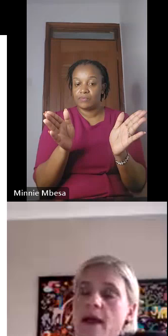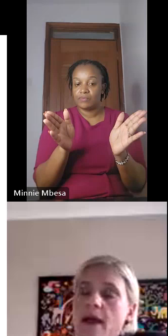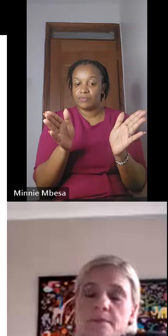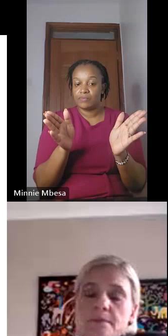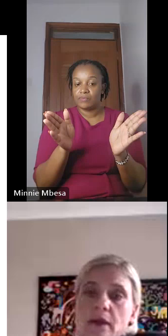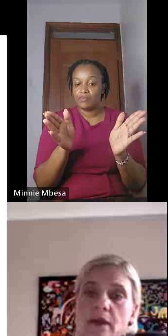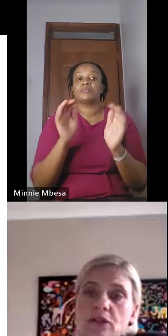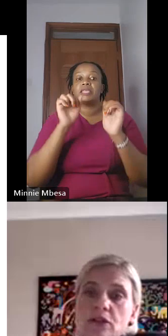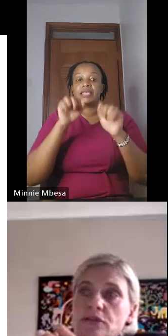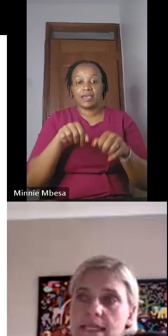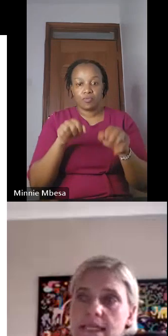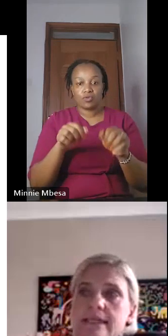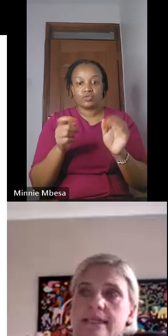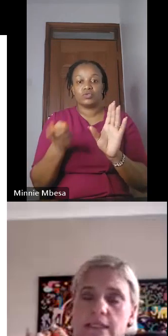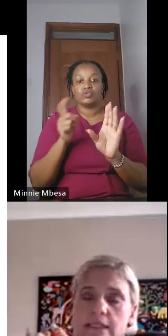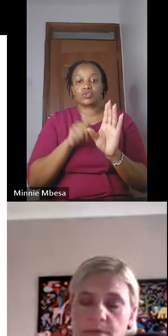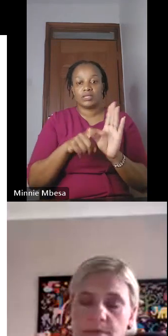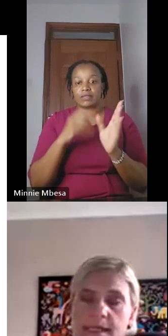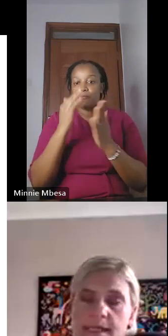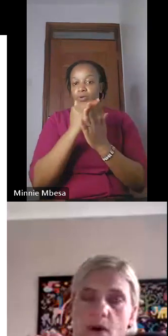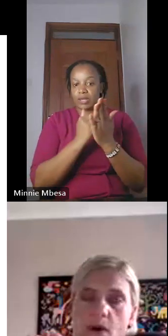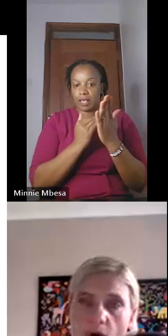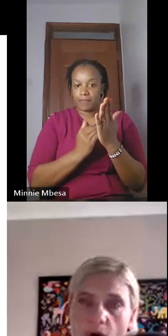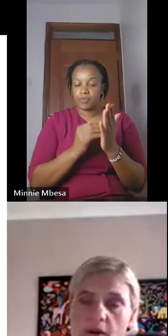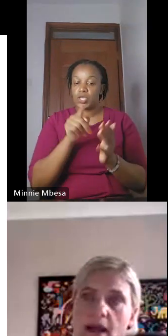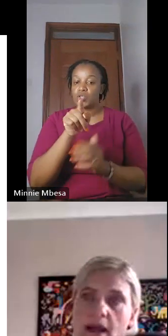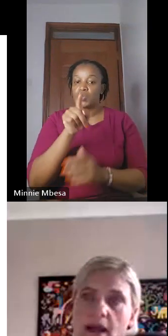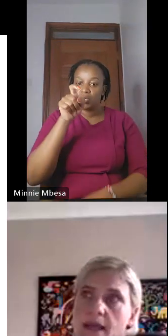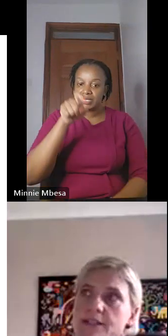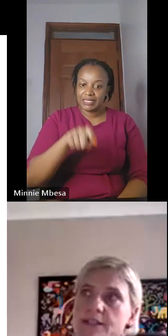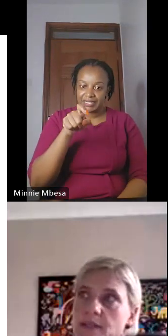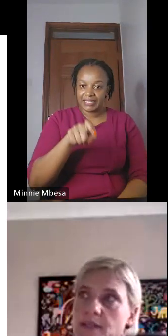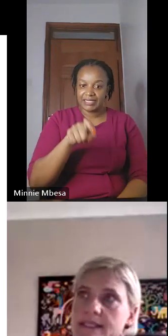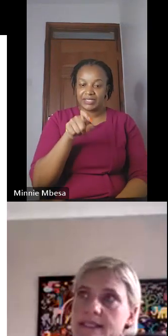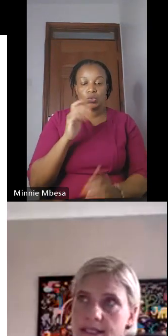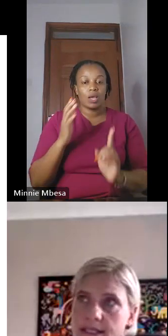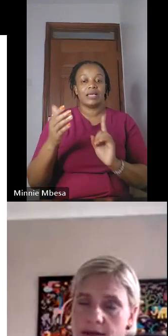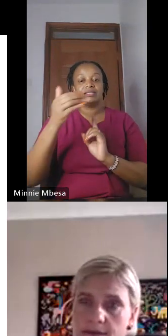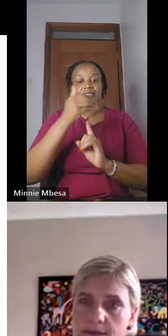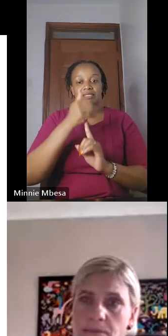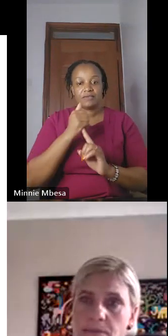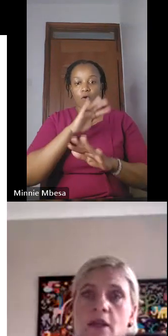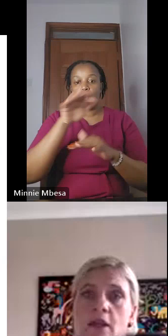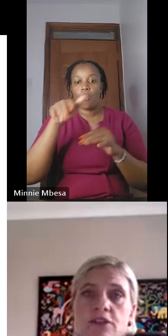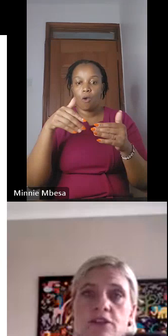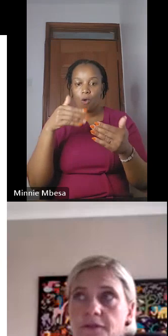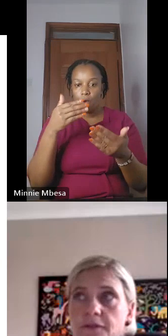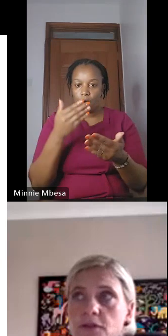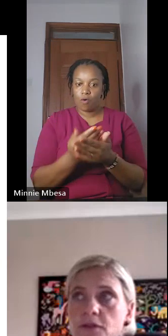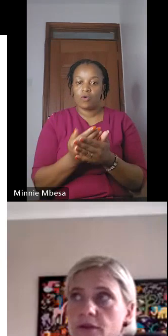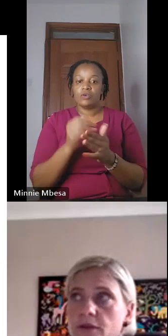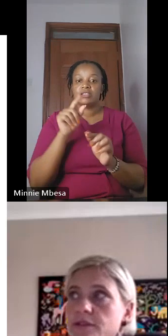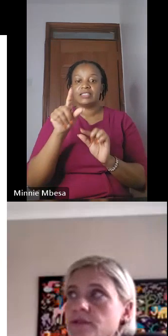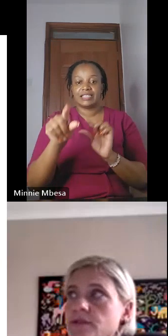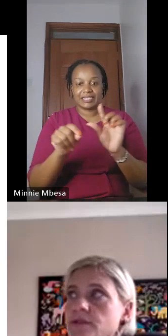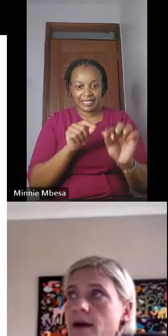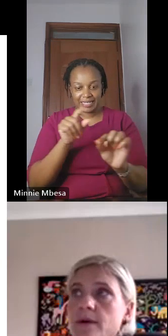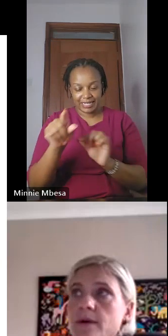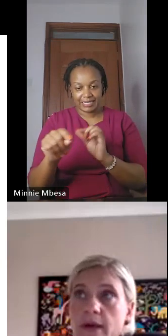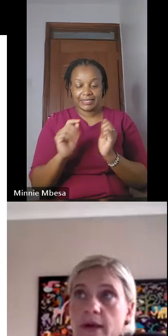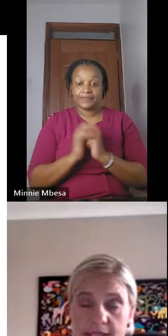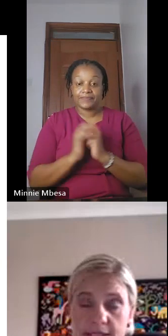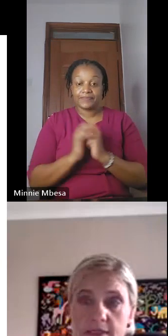program, you need to meet all of our eligibility criteria. So if you go